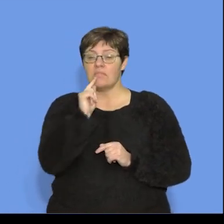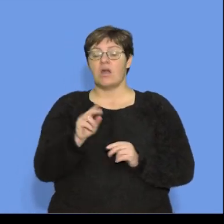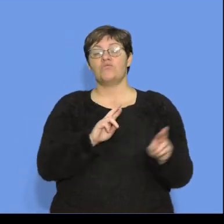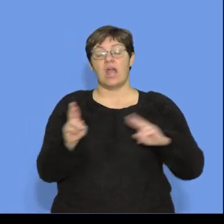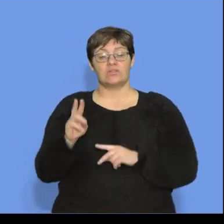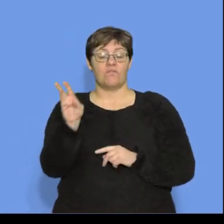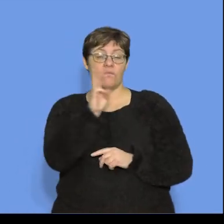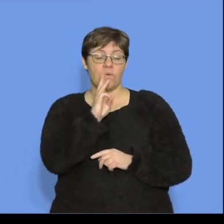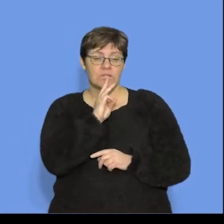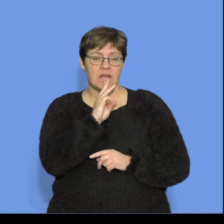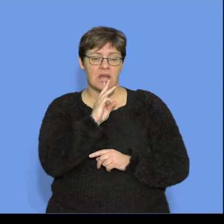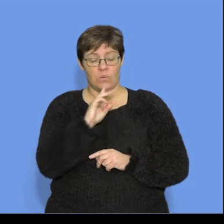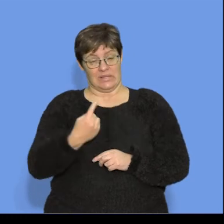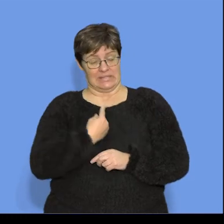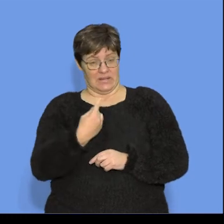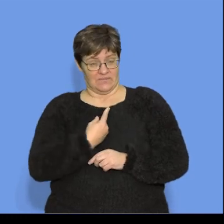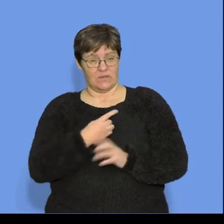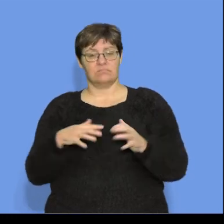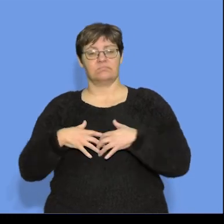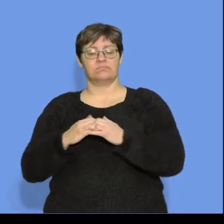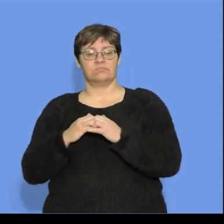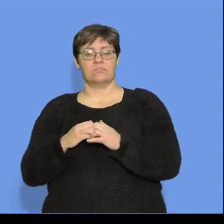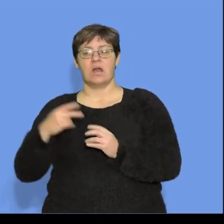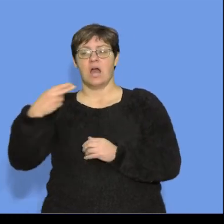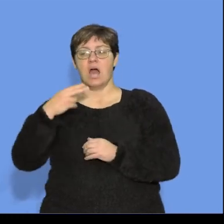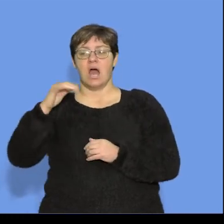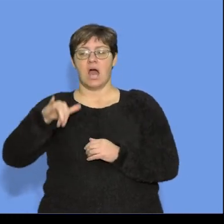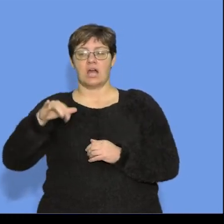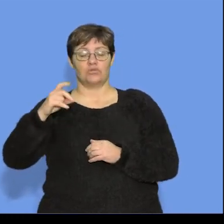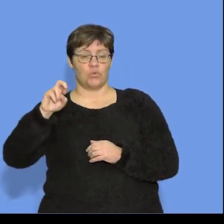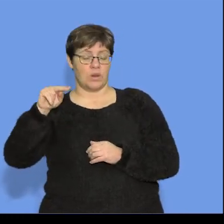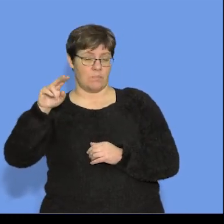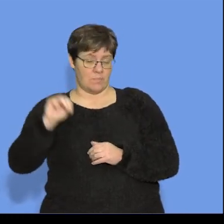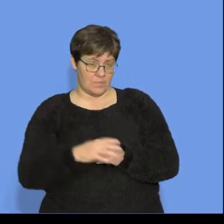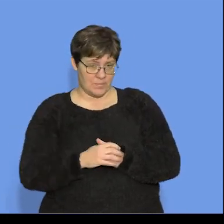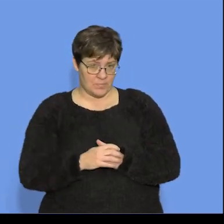reaction of water with itself to form hydronium, that's H3O+,